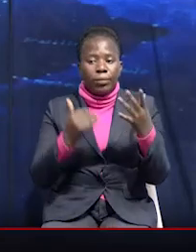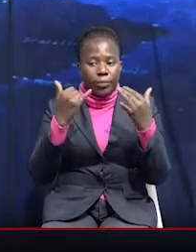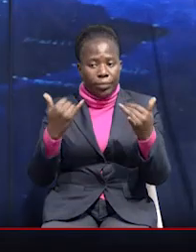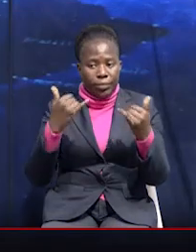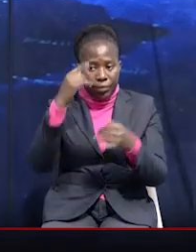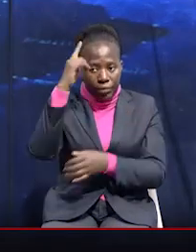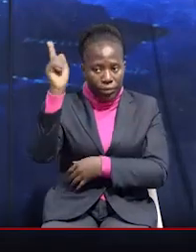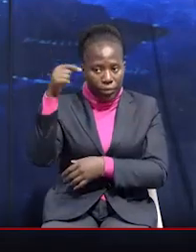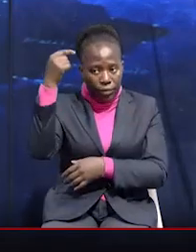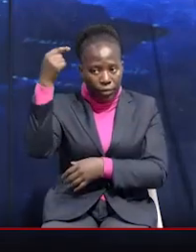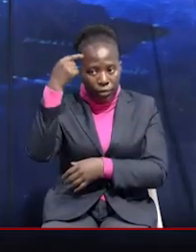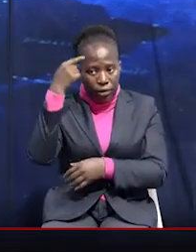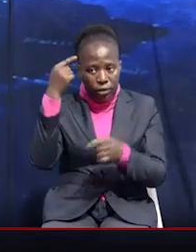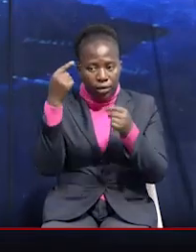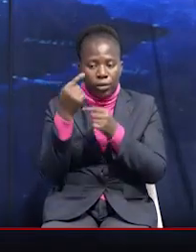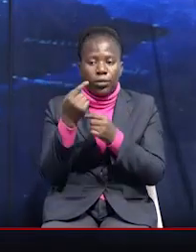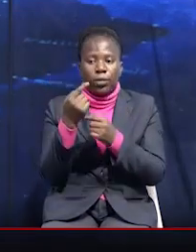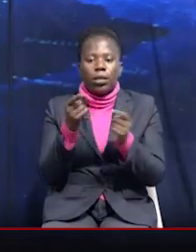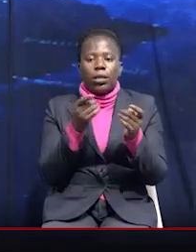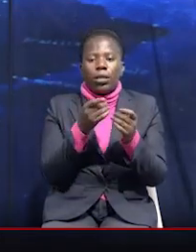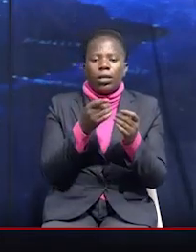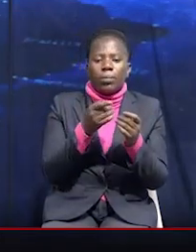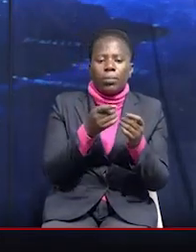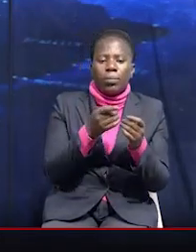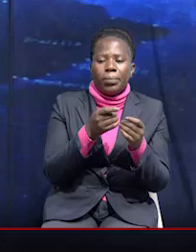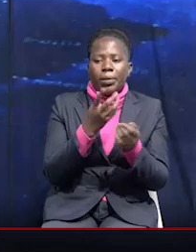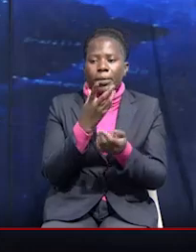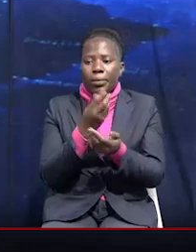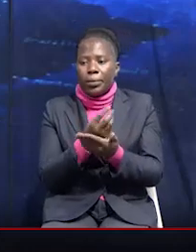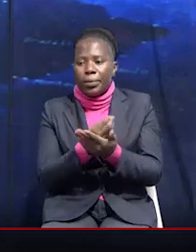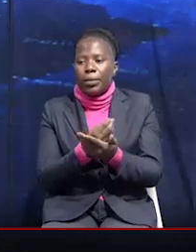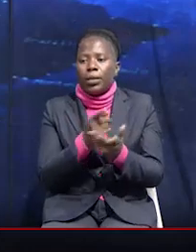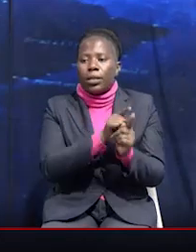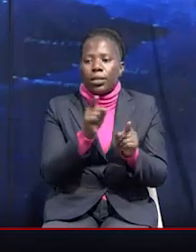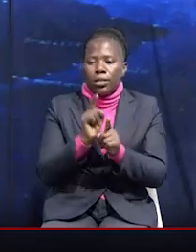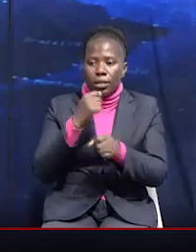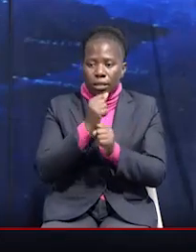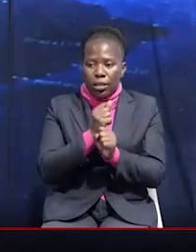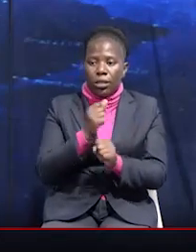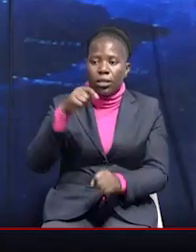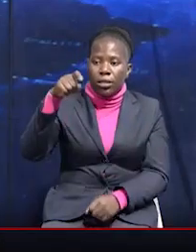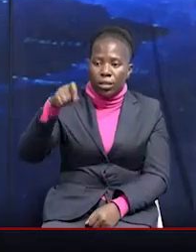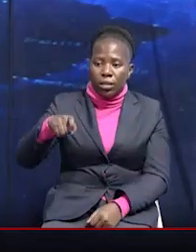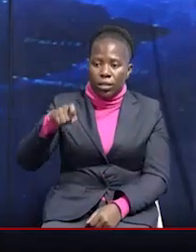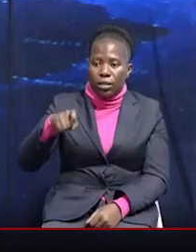in the market, through the bonds and treasury, they create that demand which basically